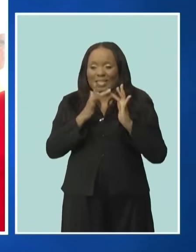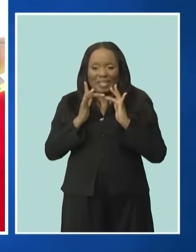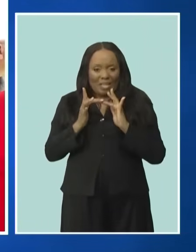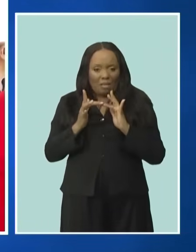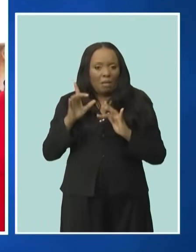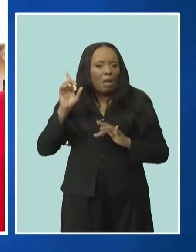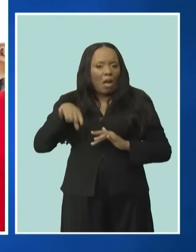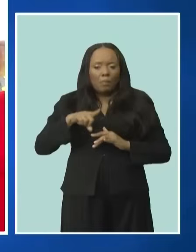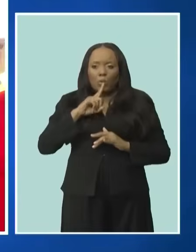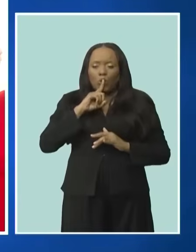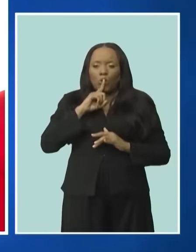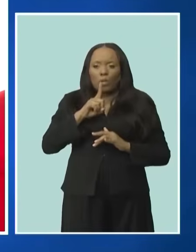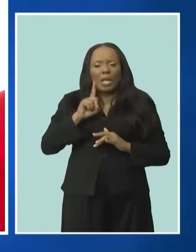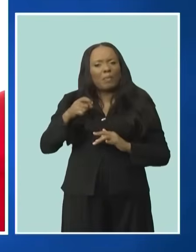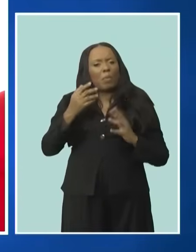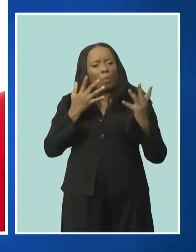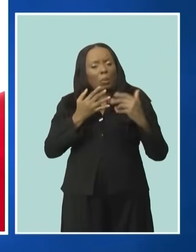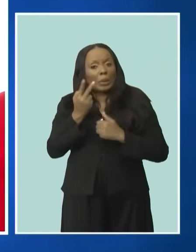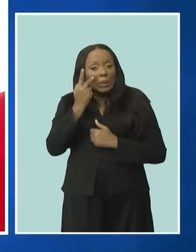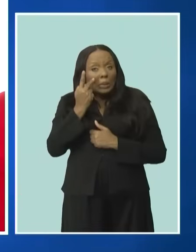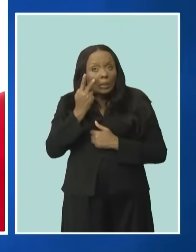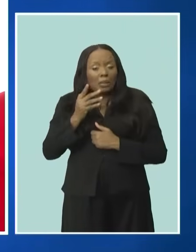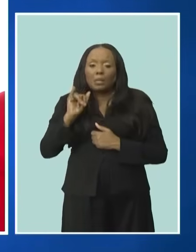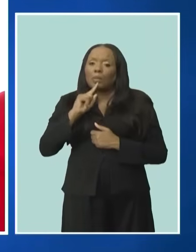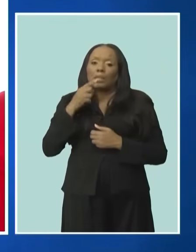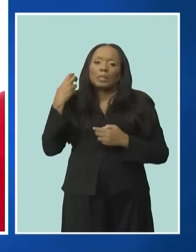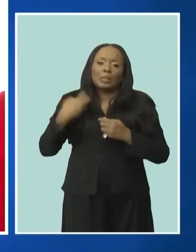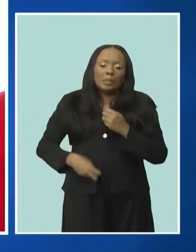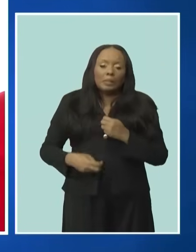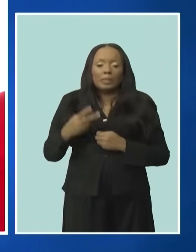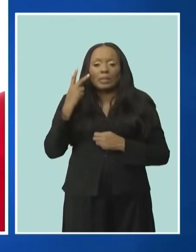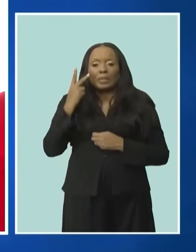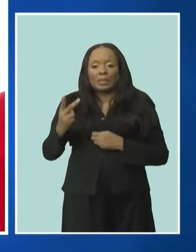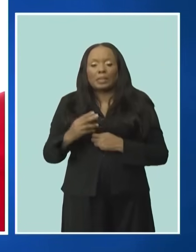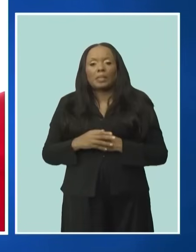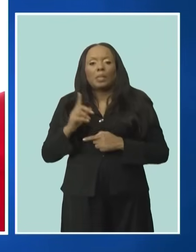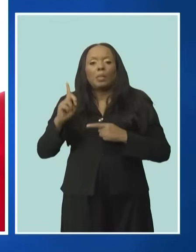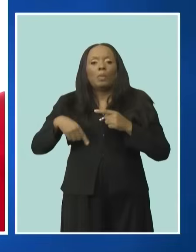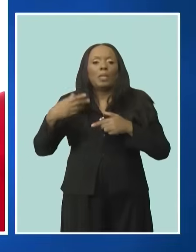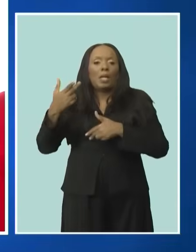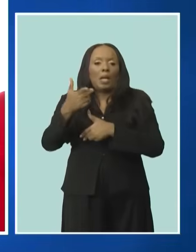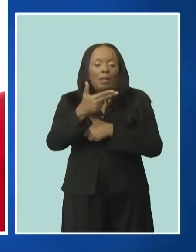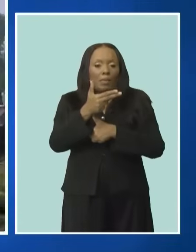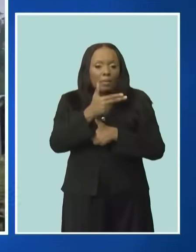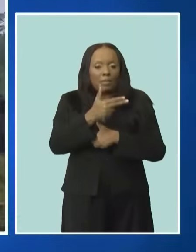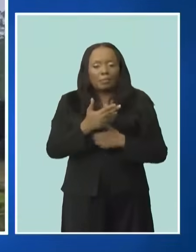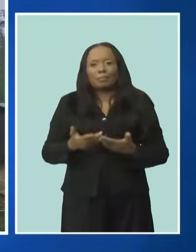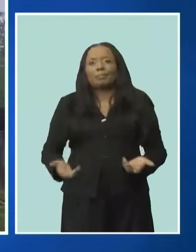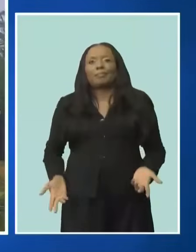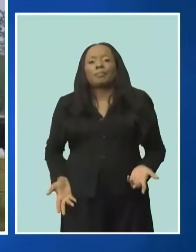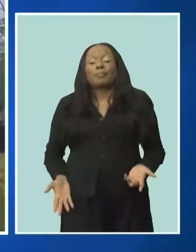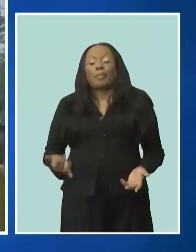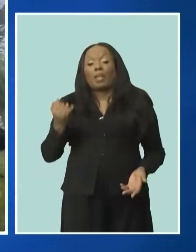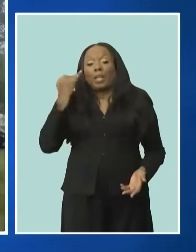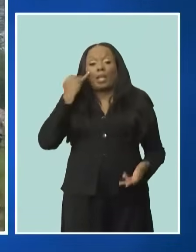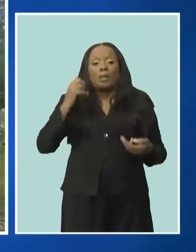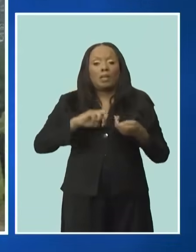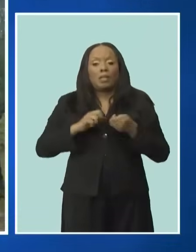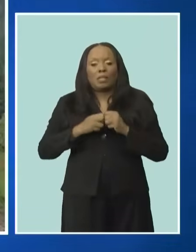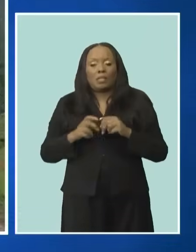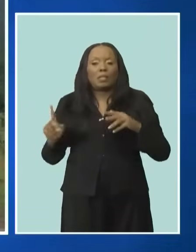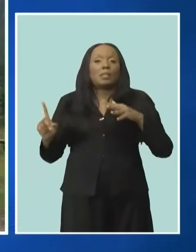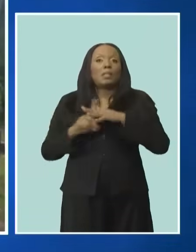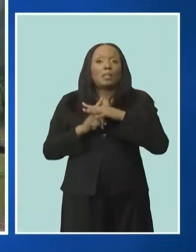built out. And that's one of the most difficult things you have to deal with when you have a hurricane. In the event of a problem, the public